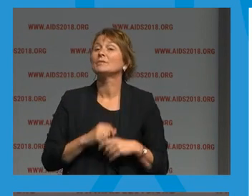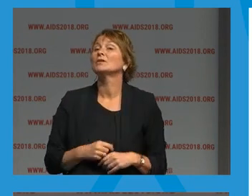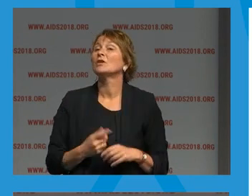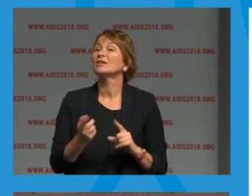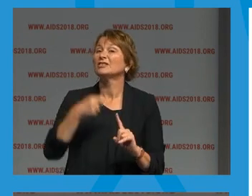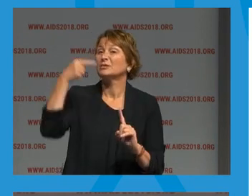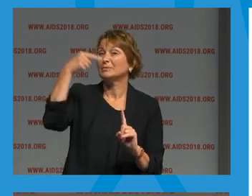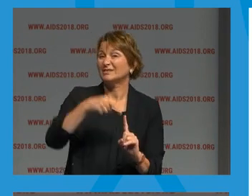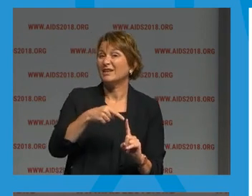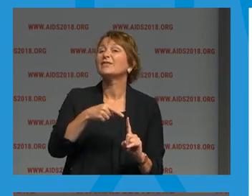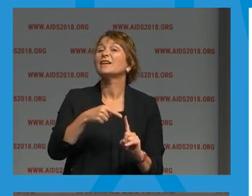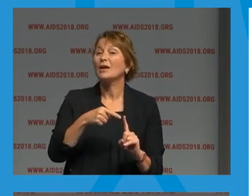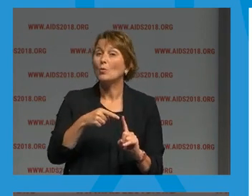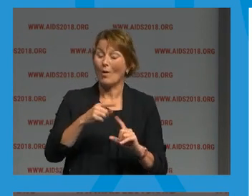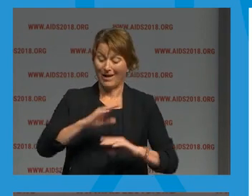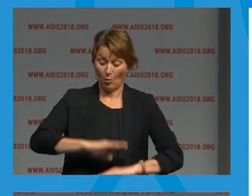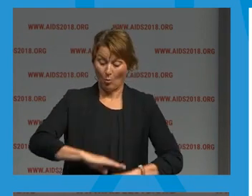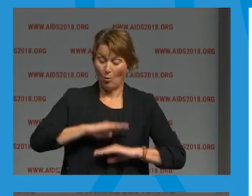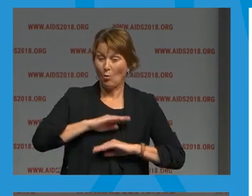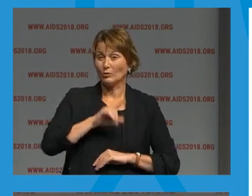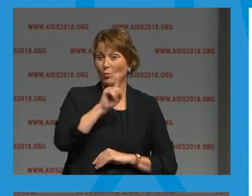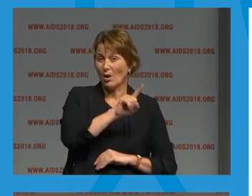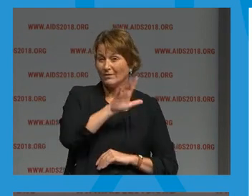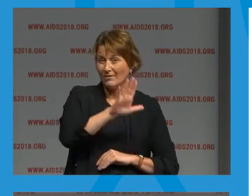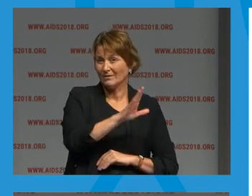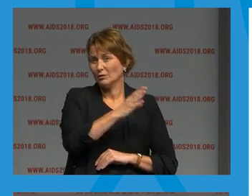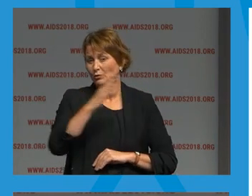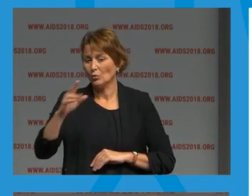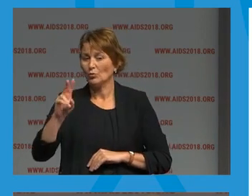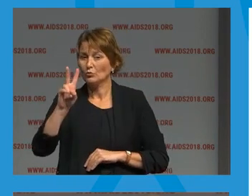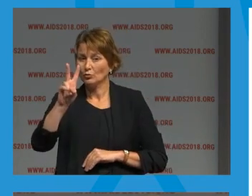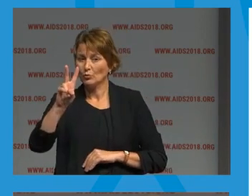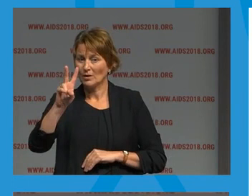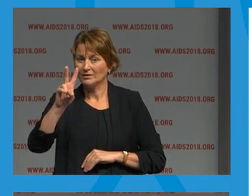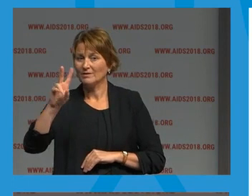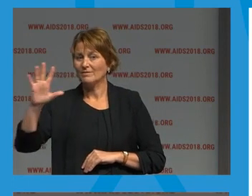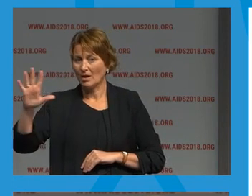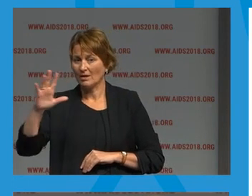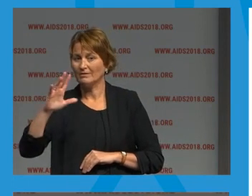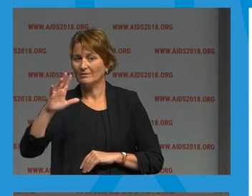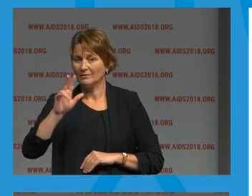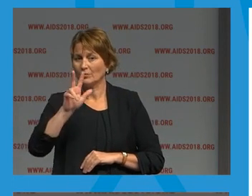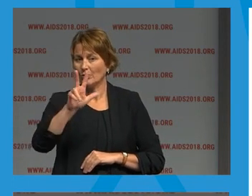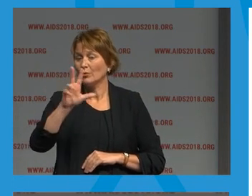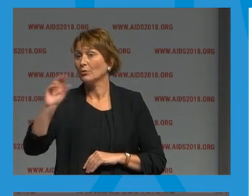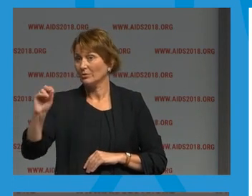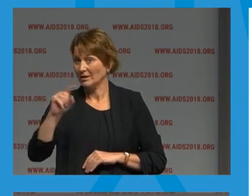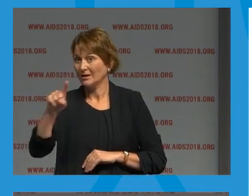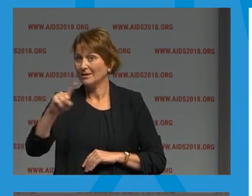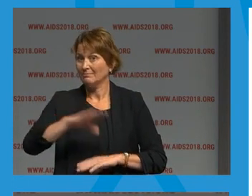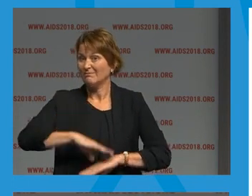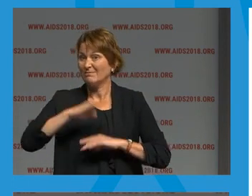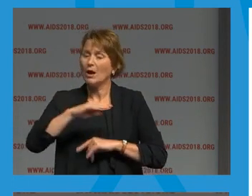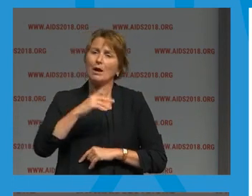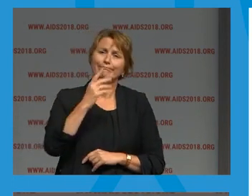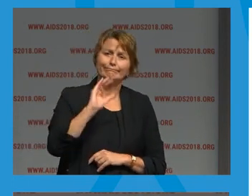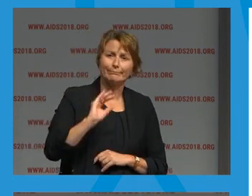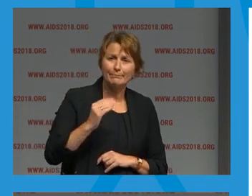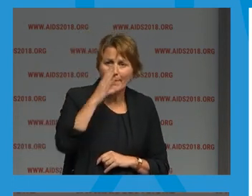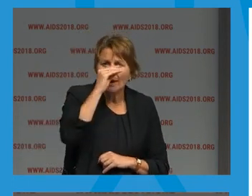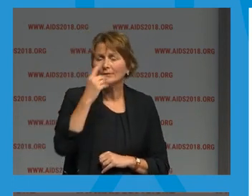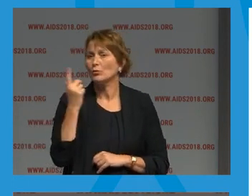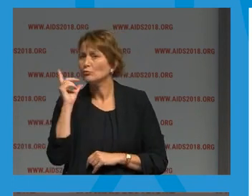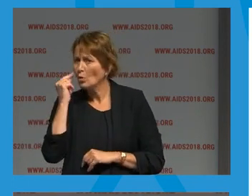to 30-year-old young men and women. Men of all ages are missing from the treatment cascades,